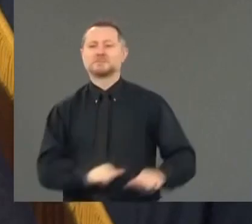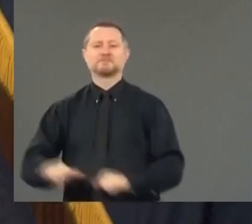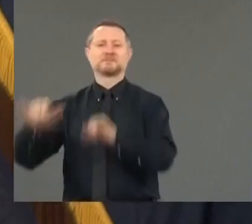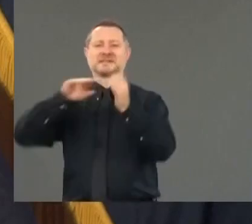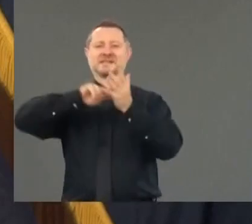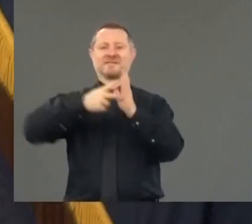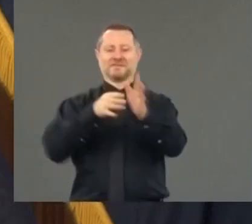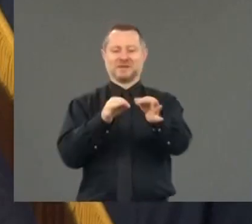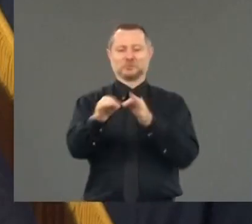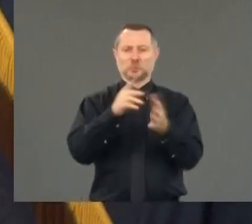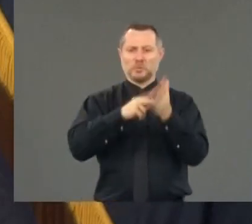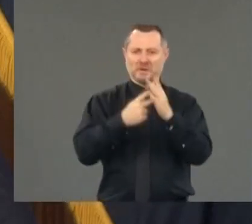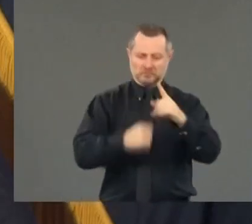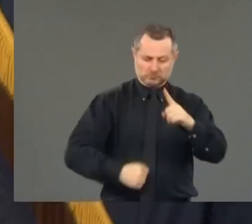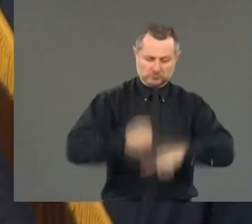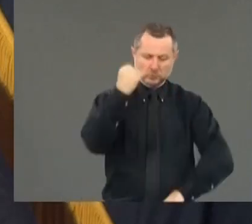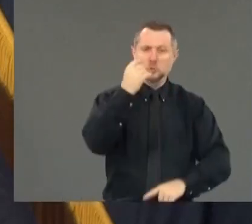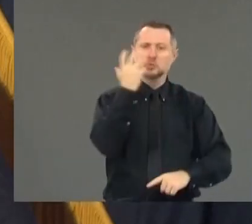If there's an